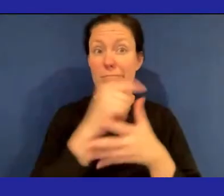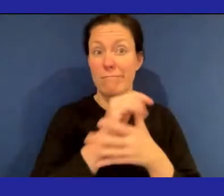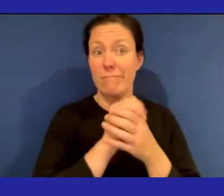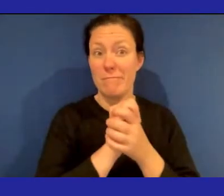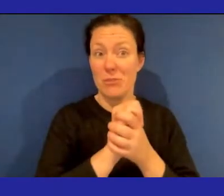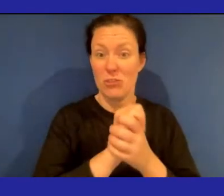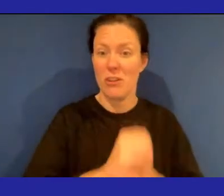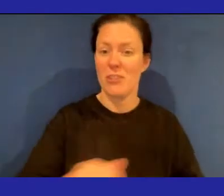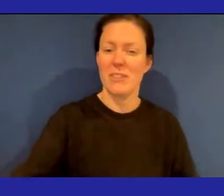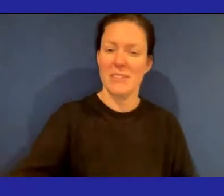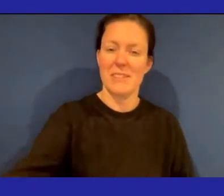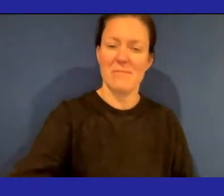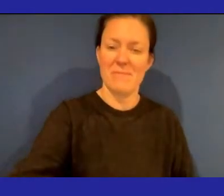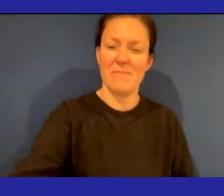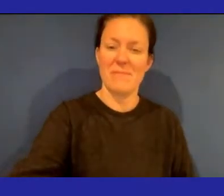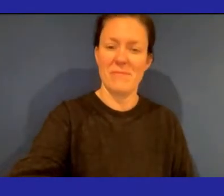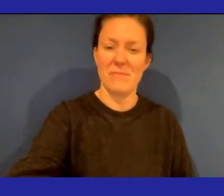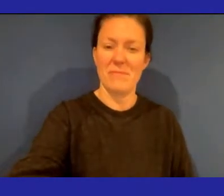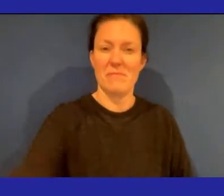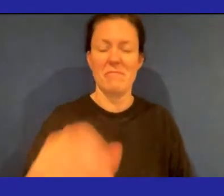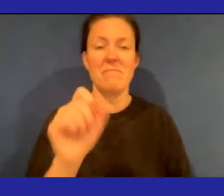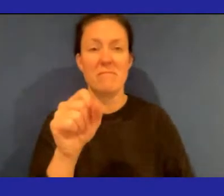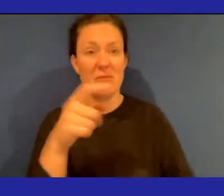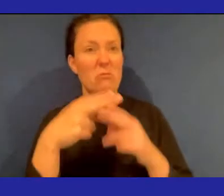Very Have a convenient. gym